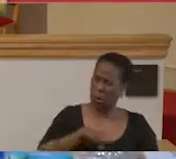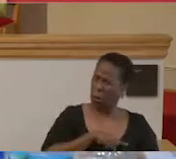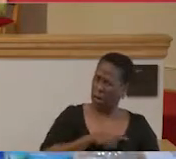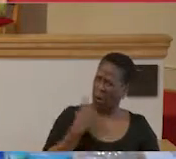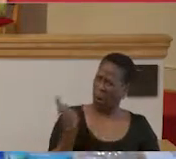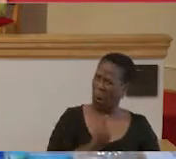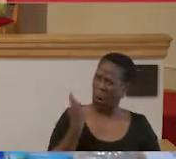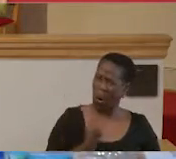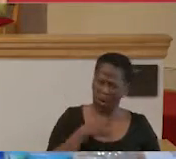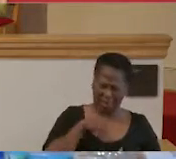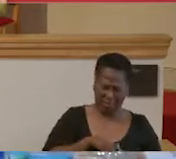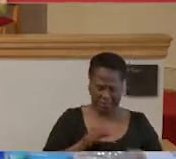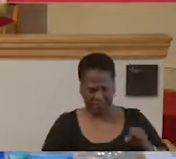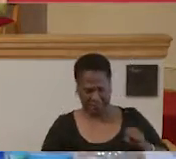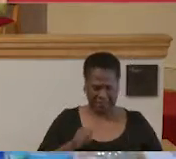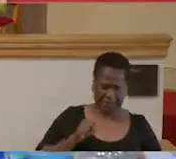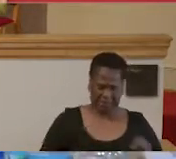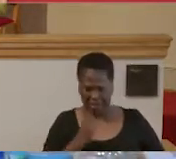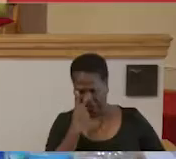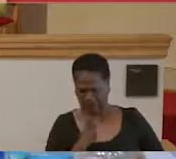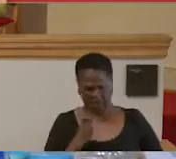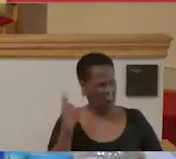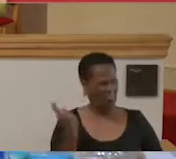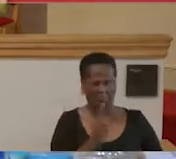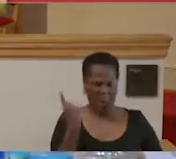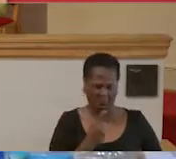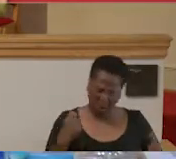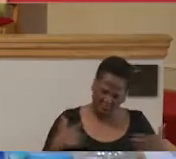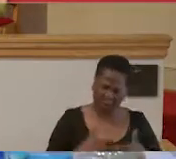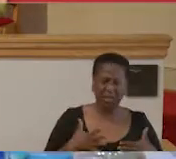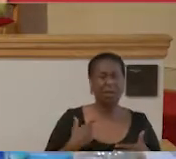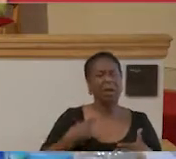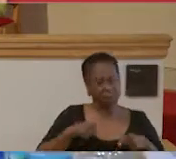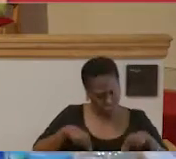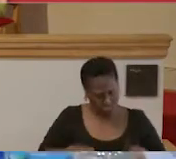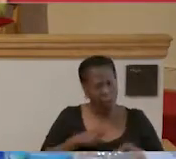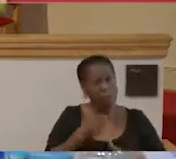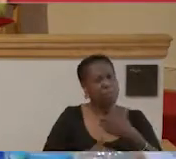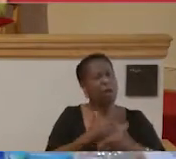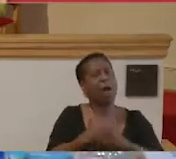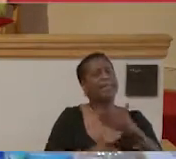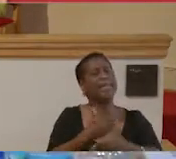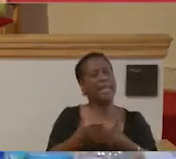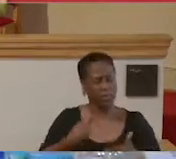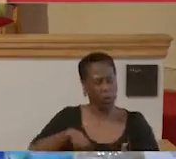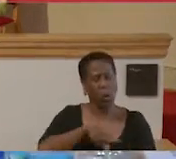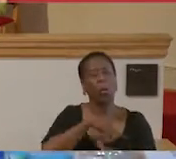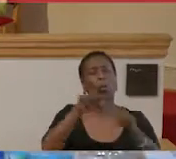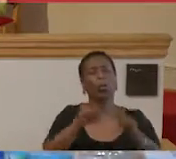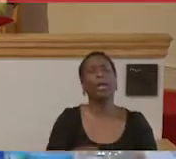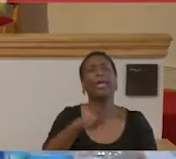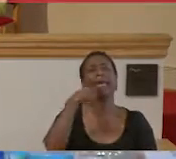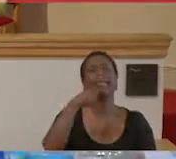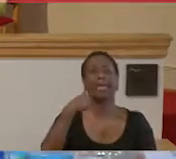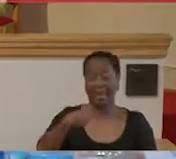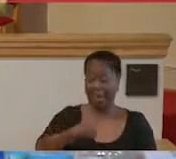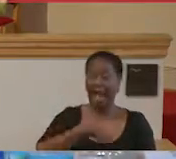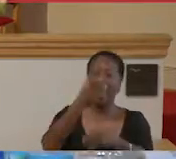back doubt and fear, but in the process, Lord, we're going to get to the point where we can say, I trust